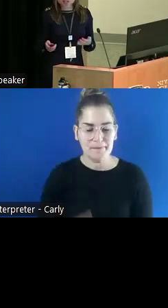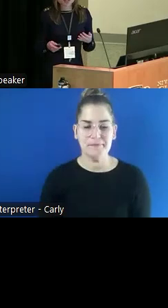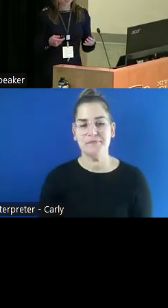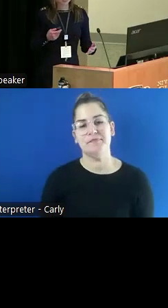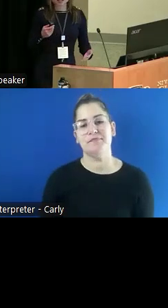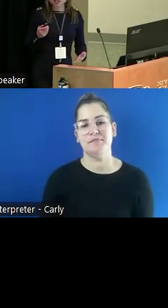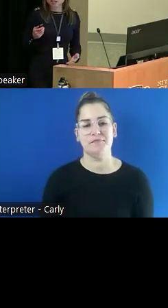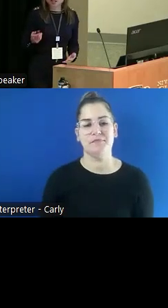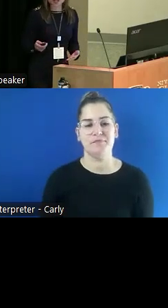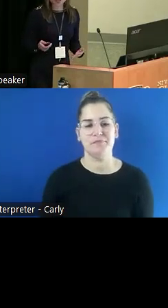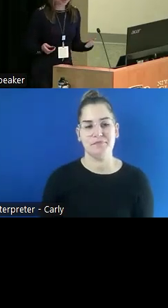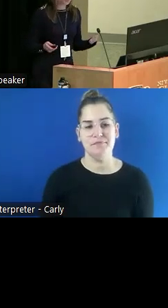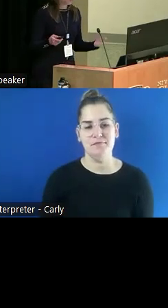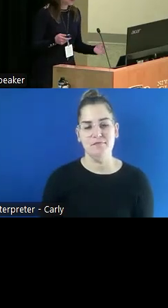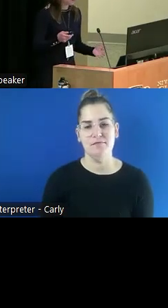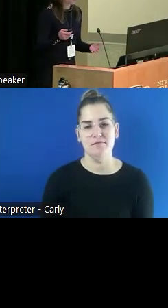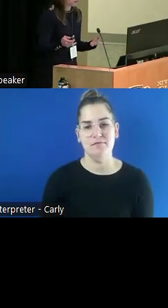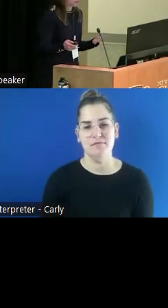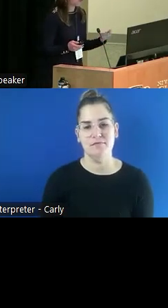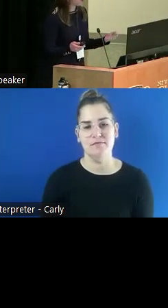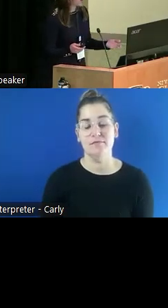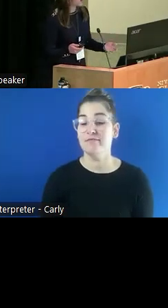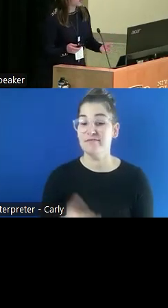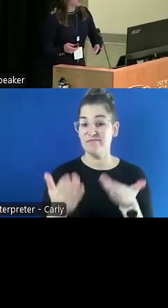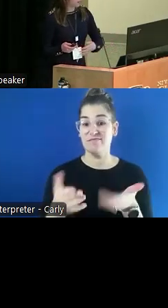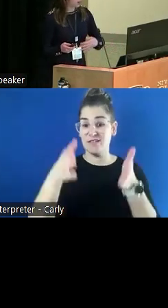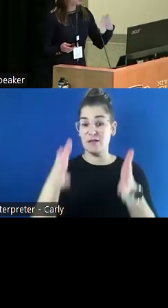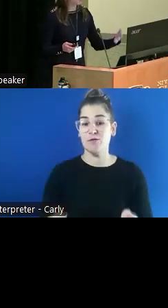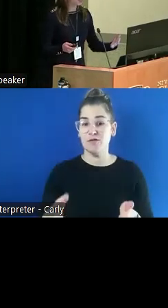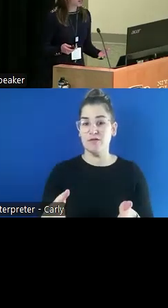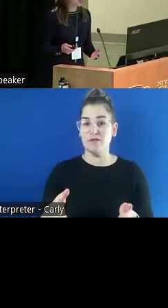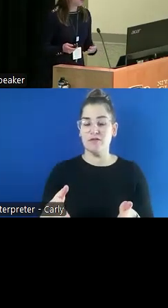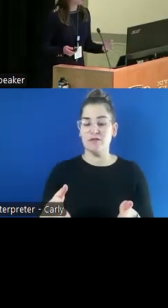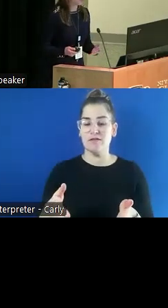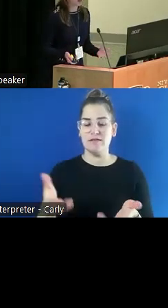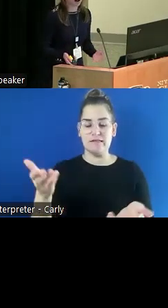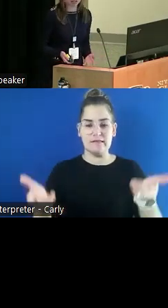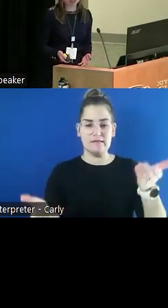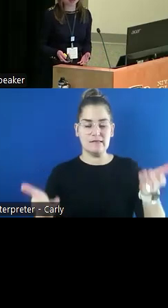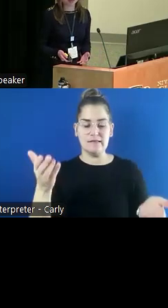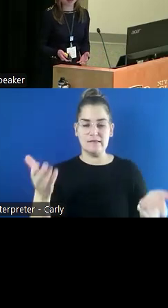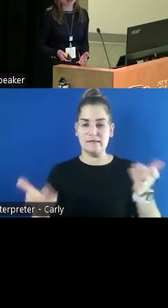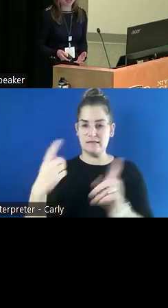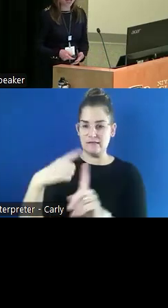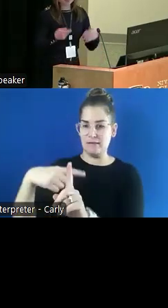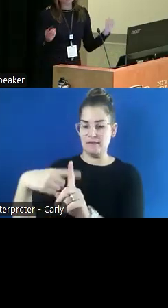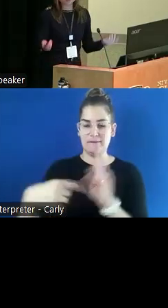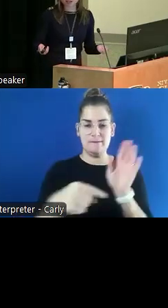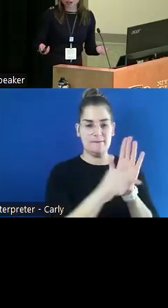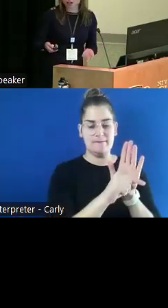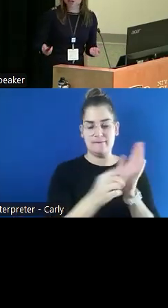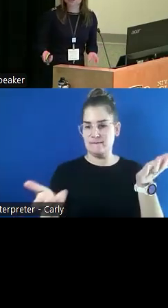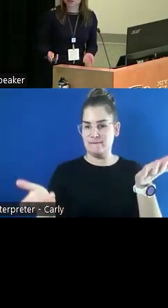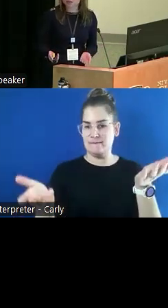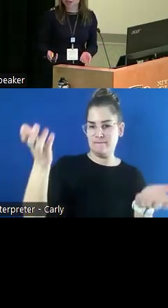Let's just say that this individual weighs the benefits more than the costs. And they come up with